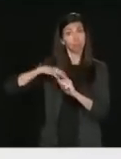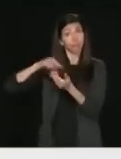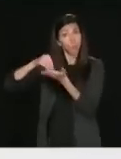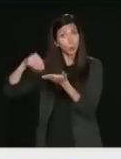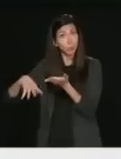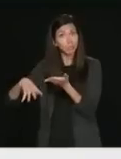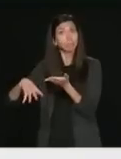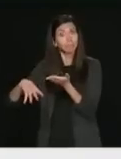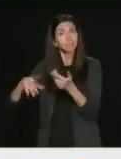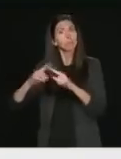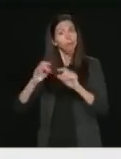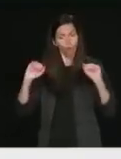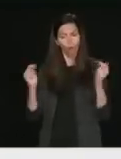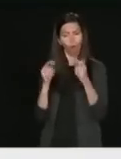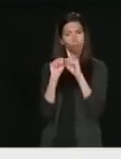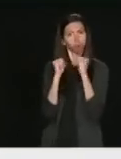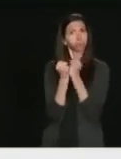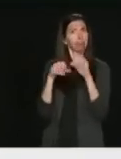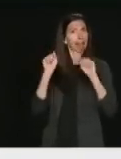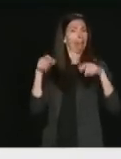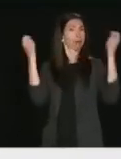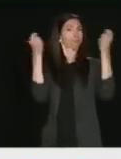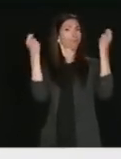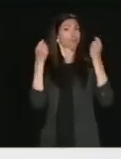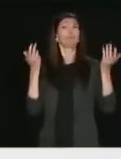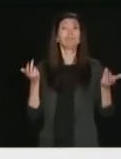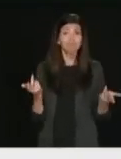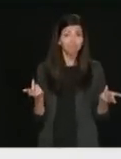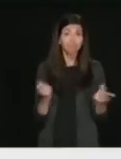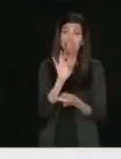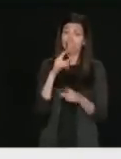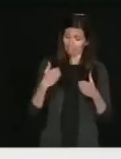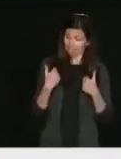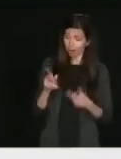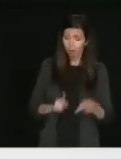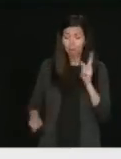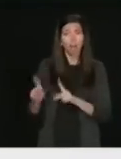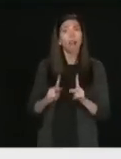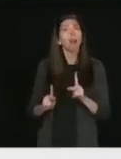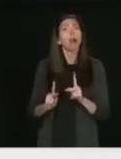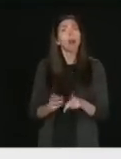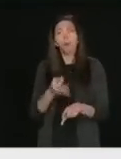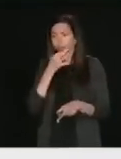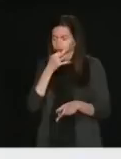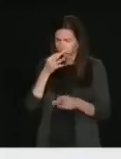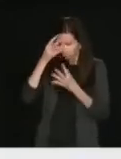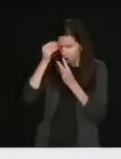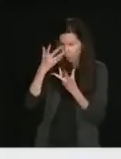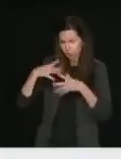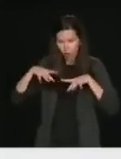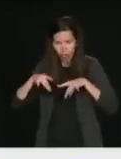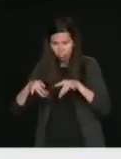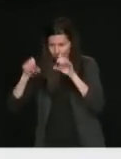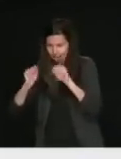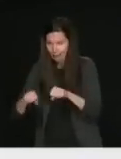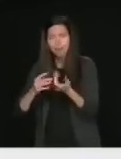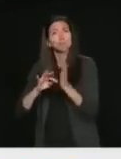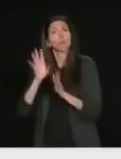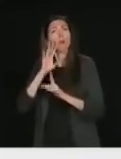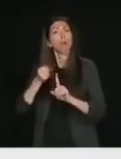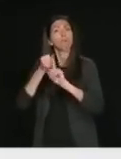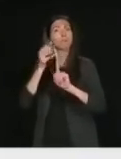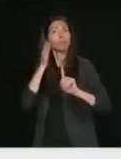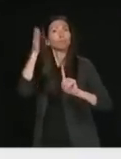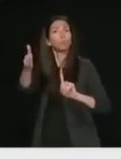to celebrate. Young people have the power to change our country for the better, and it's up to us to make sure that no matter where